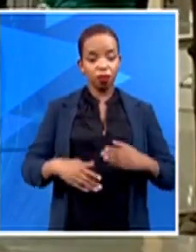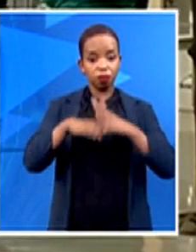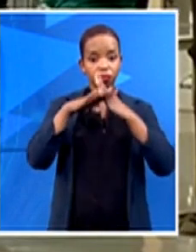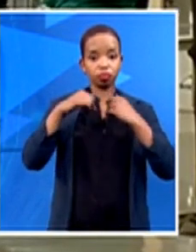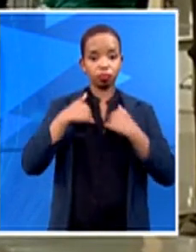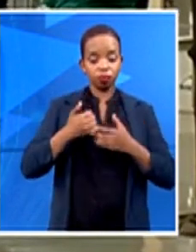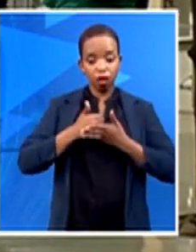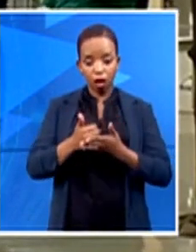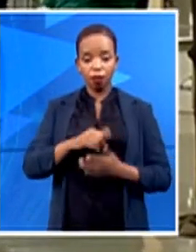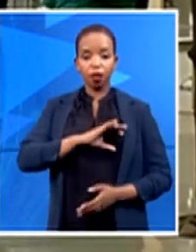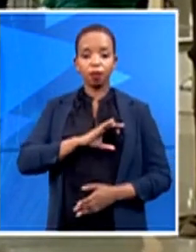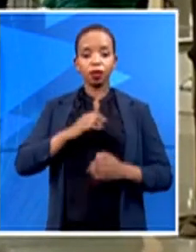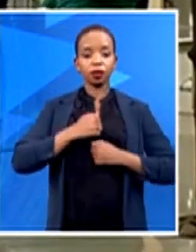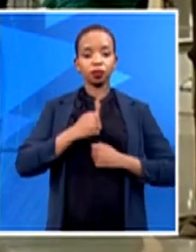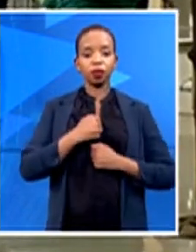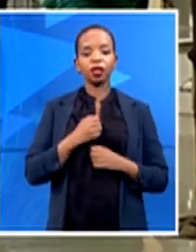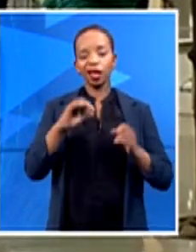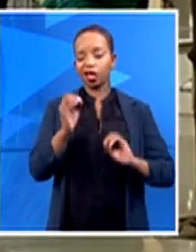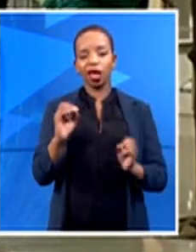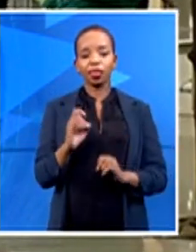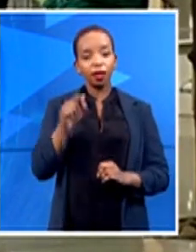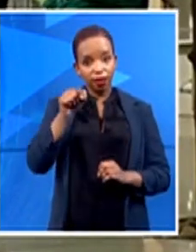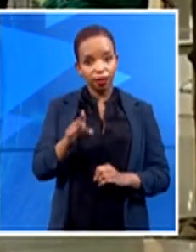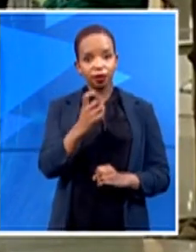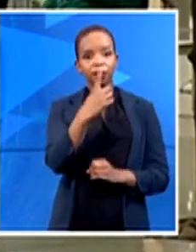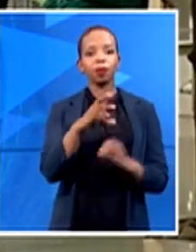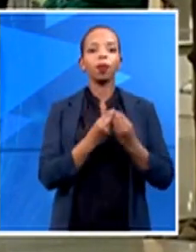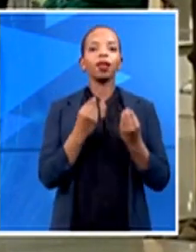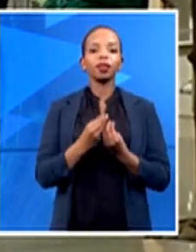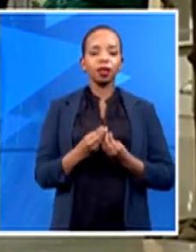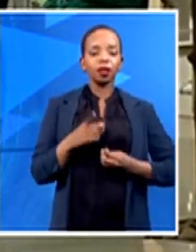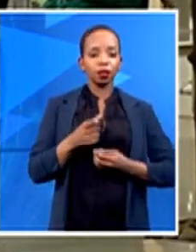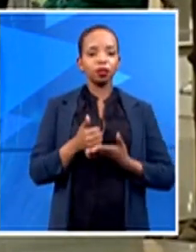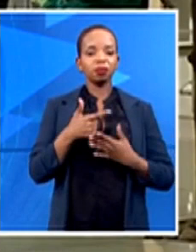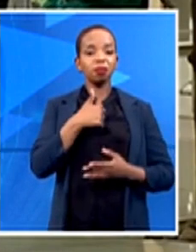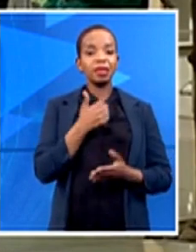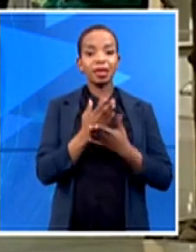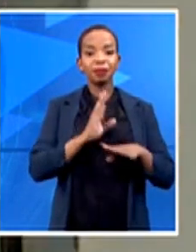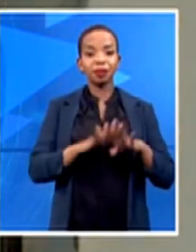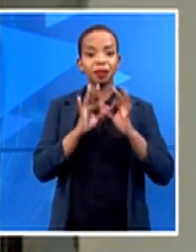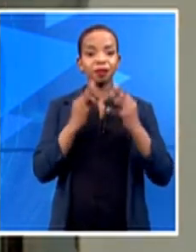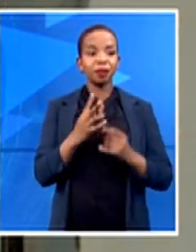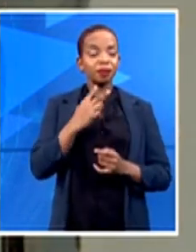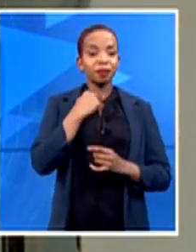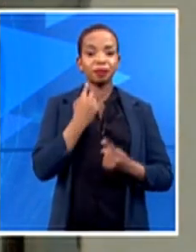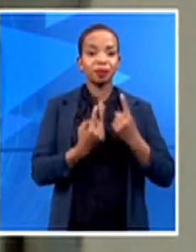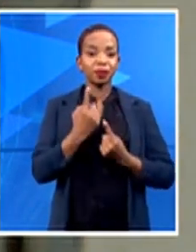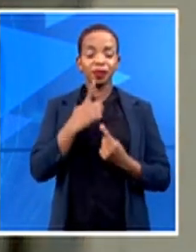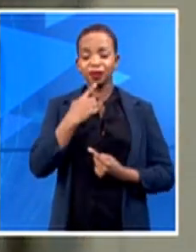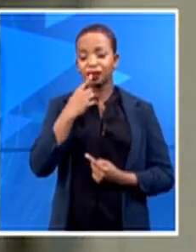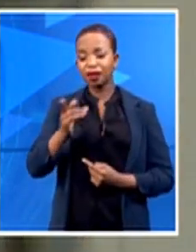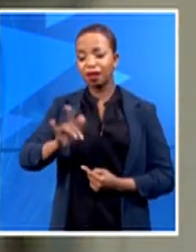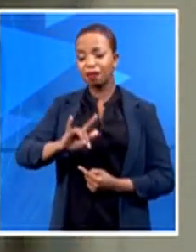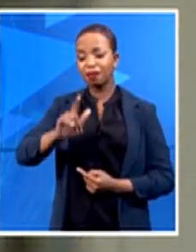it's happened where the family doesn't even get to say goodbye to their loved ones. And it's a lonely virus,